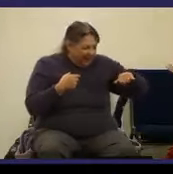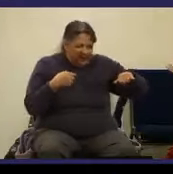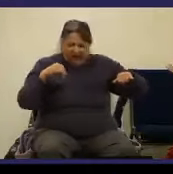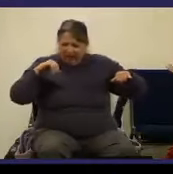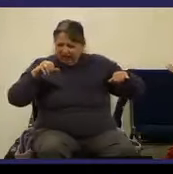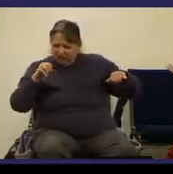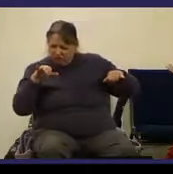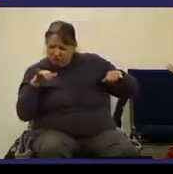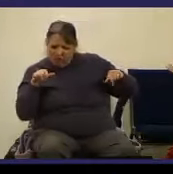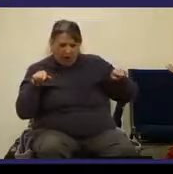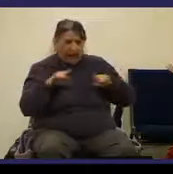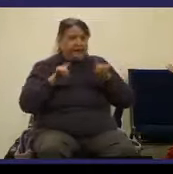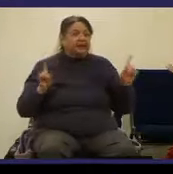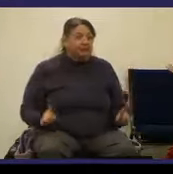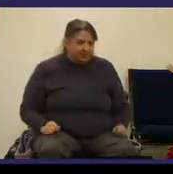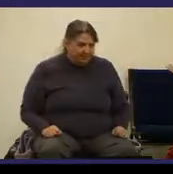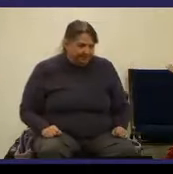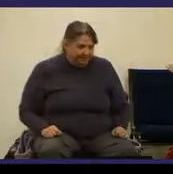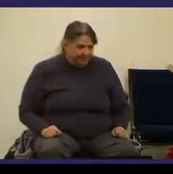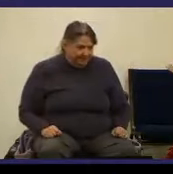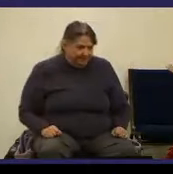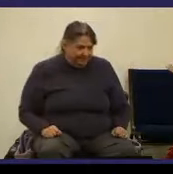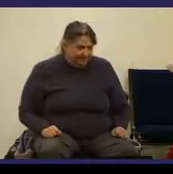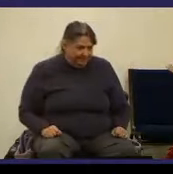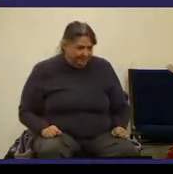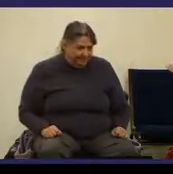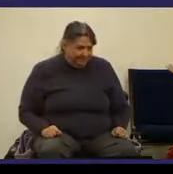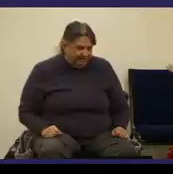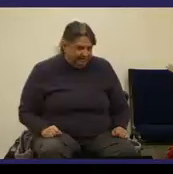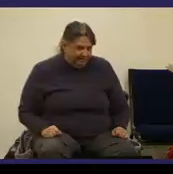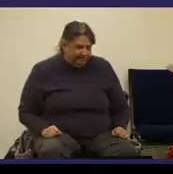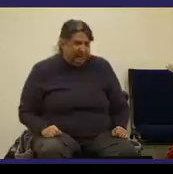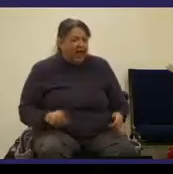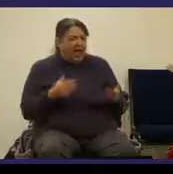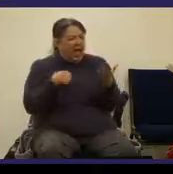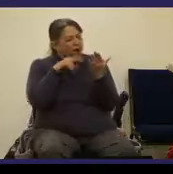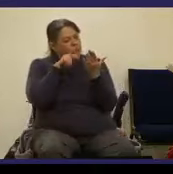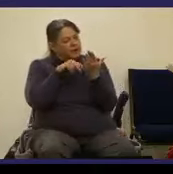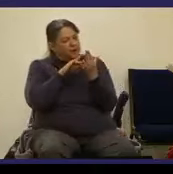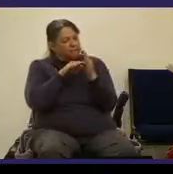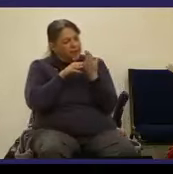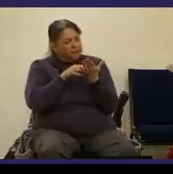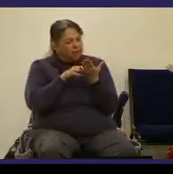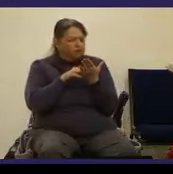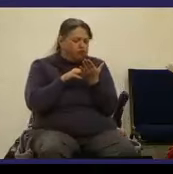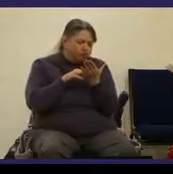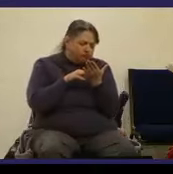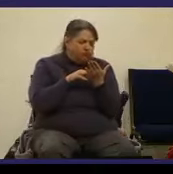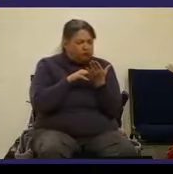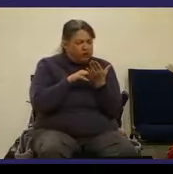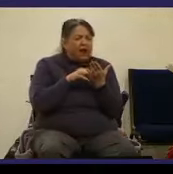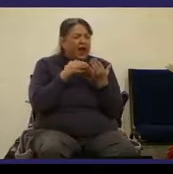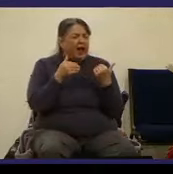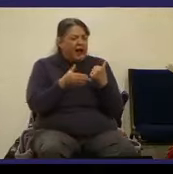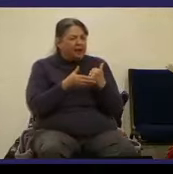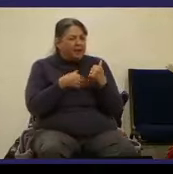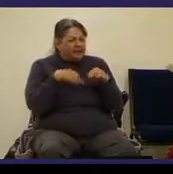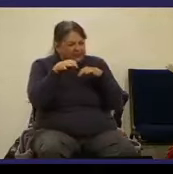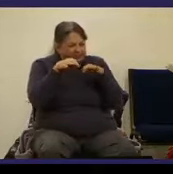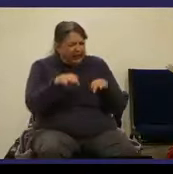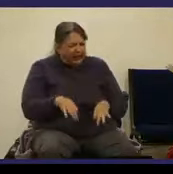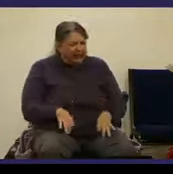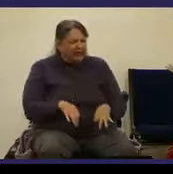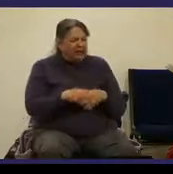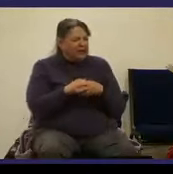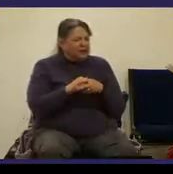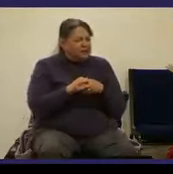want to read to you. This is from the Quest Study Bible. He gives a little insight to kind of clarify a bit. How can we be joyful when we're